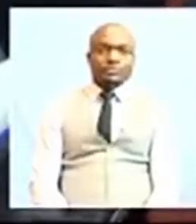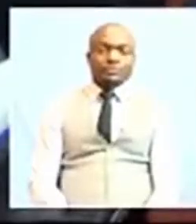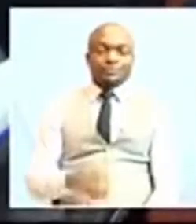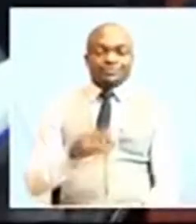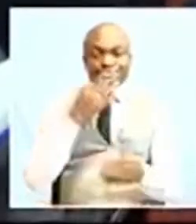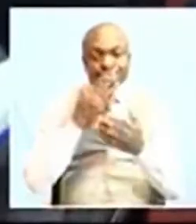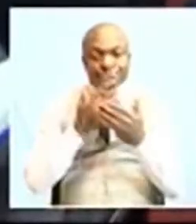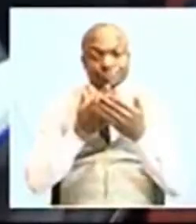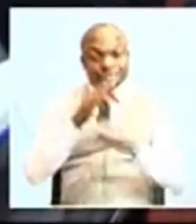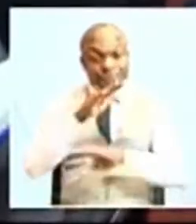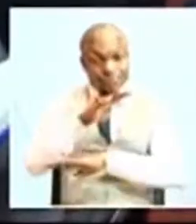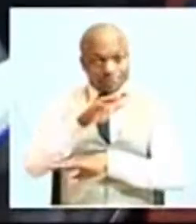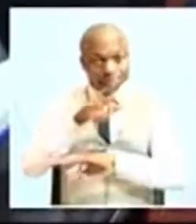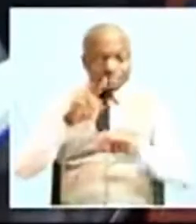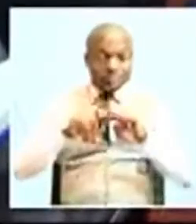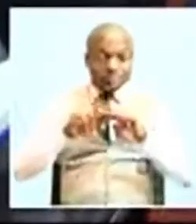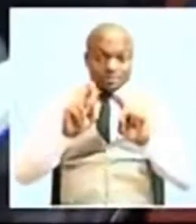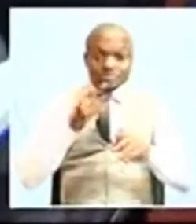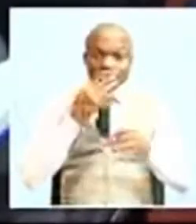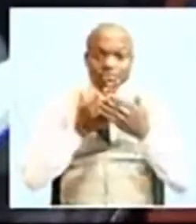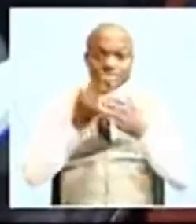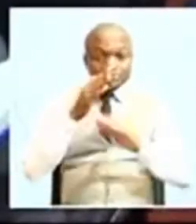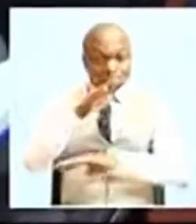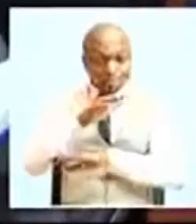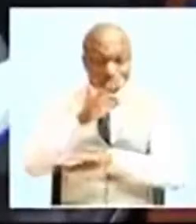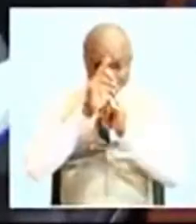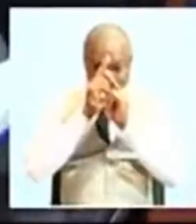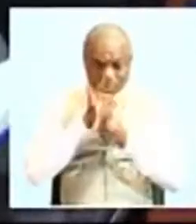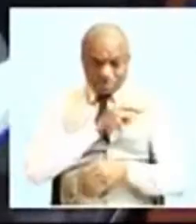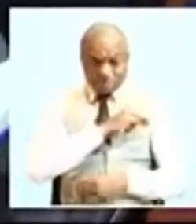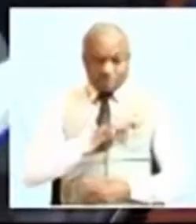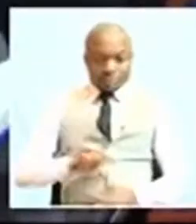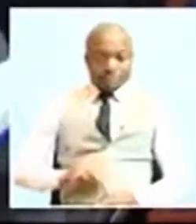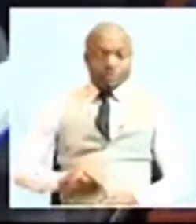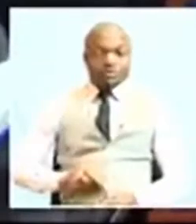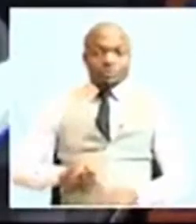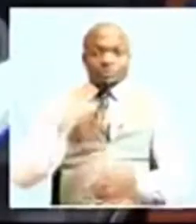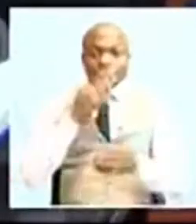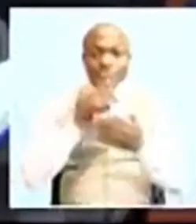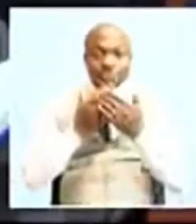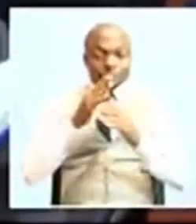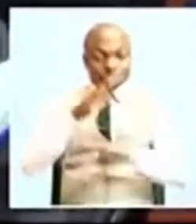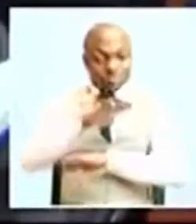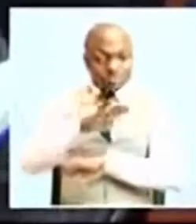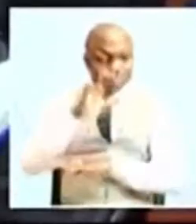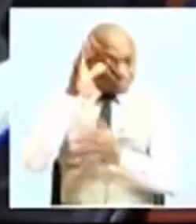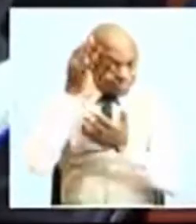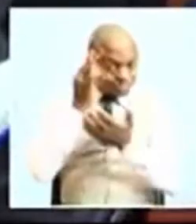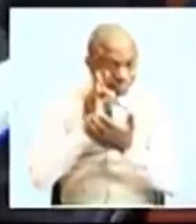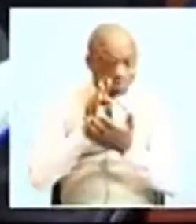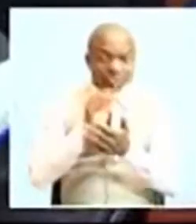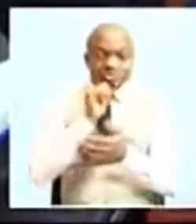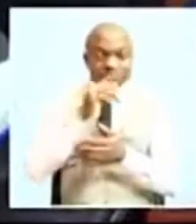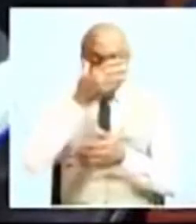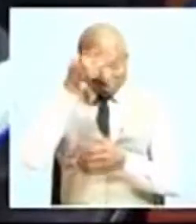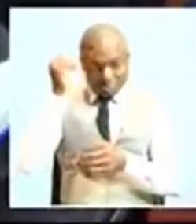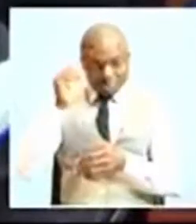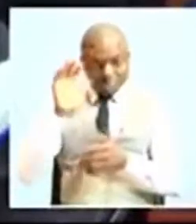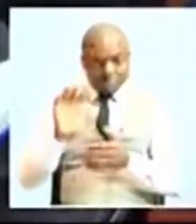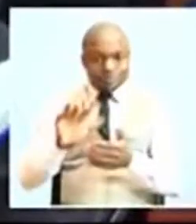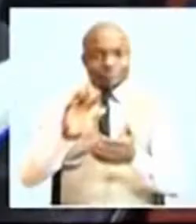Good evening, Chair. Good morning. Good evening, honorable members, and good evening, Secretariat. Not forgetting permanent